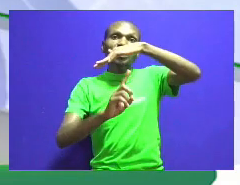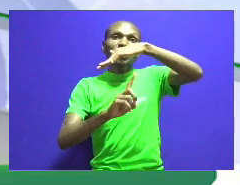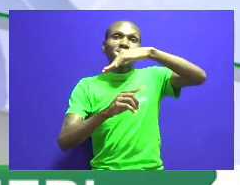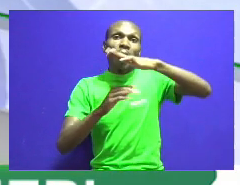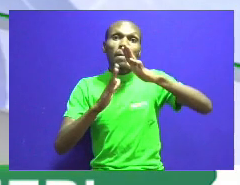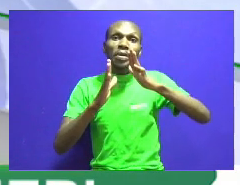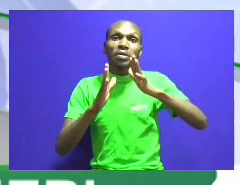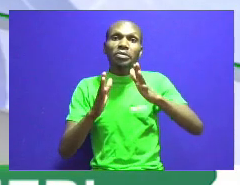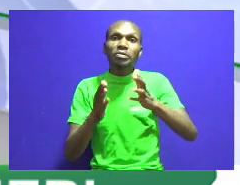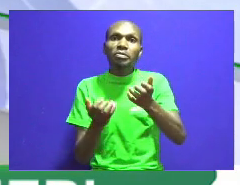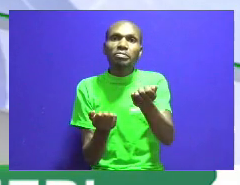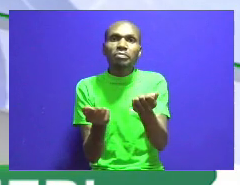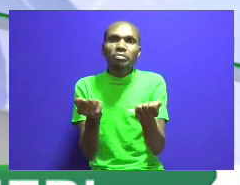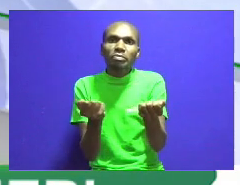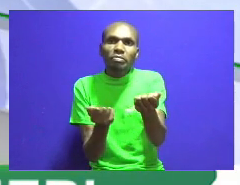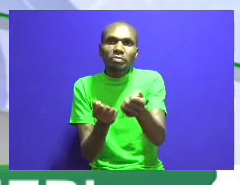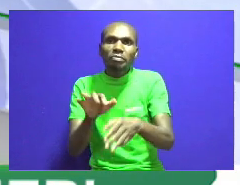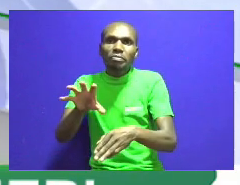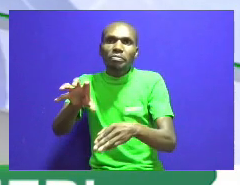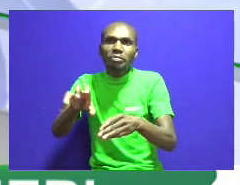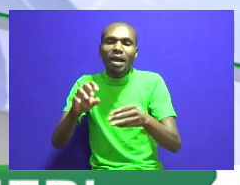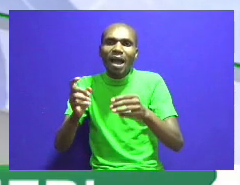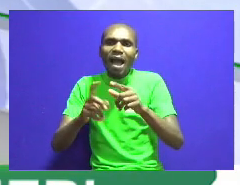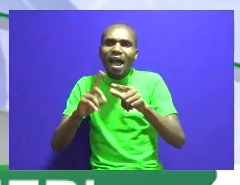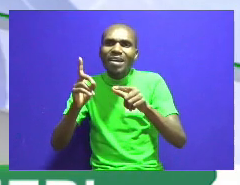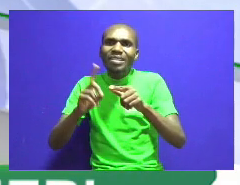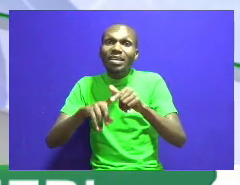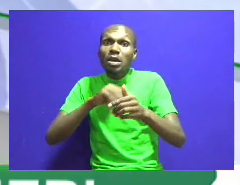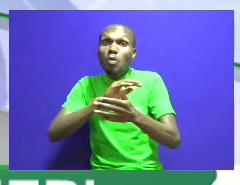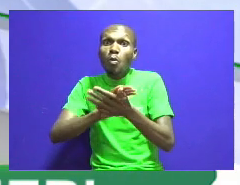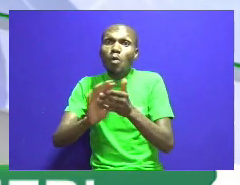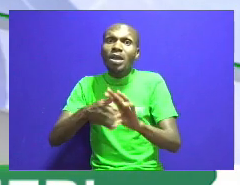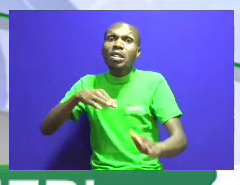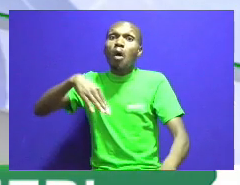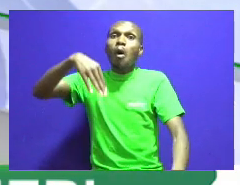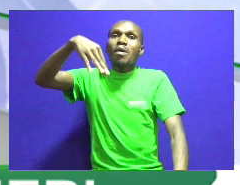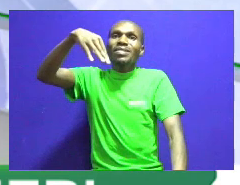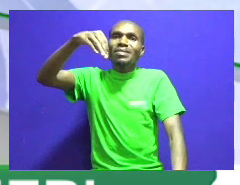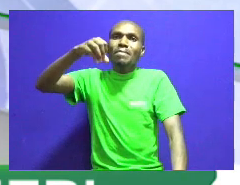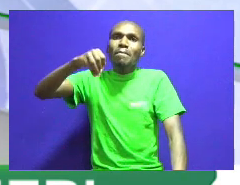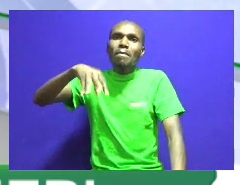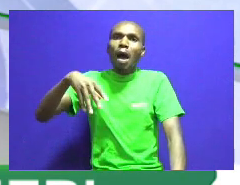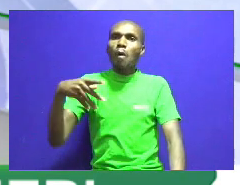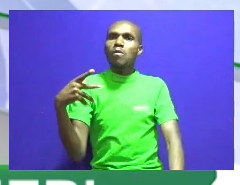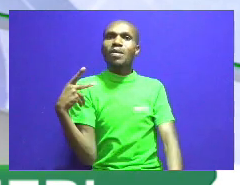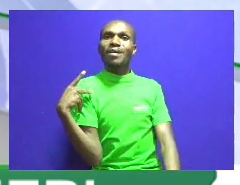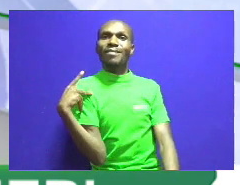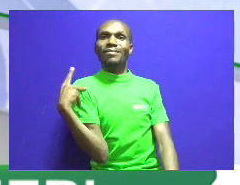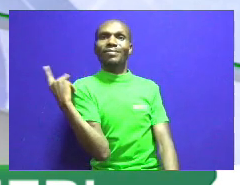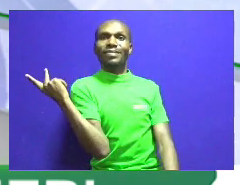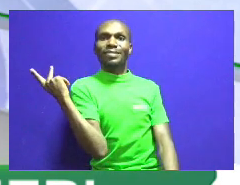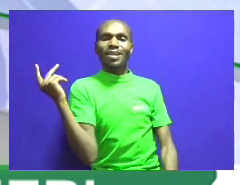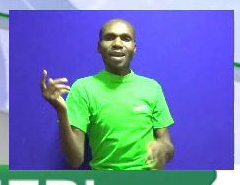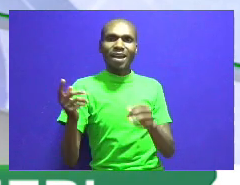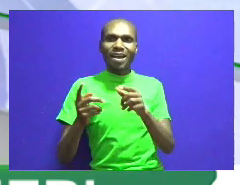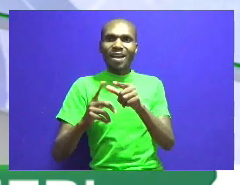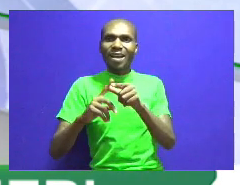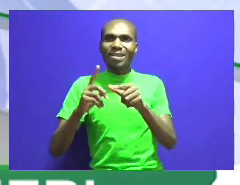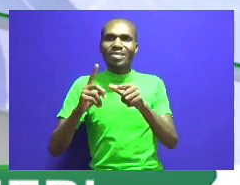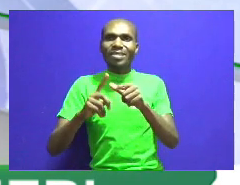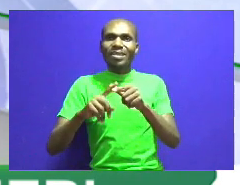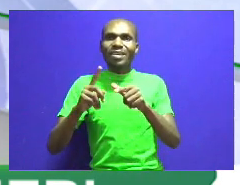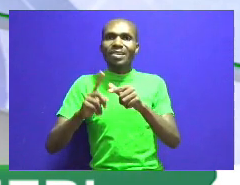Bikip chumba Murkomen nigo akwane irigoro yokubura gwestima abulitkoligoro anenmono asense mo